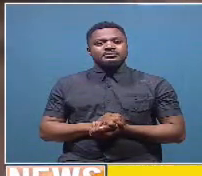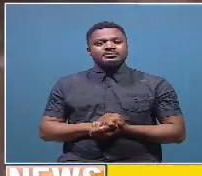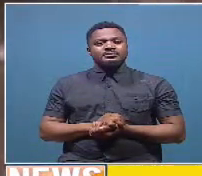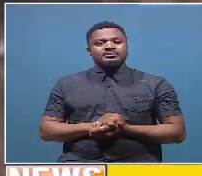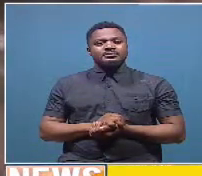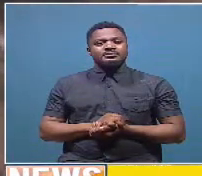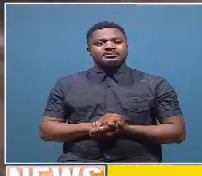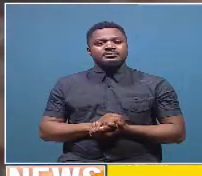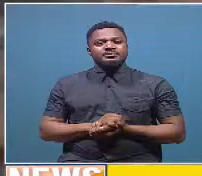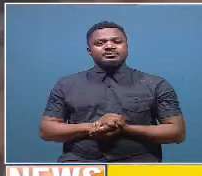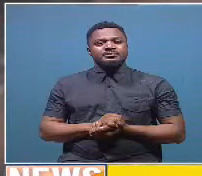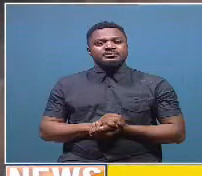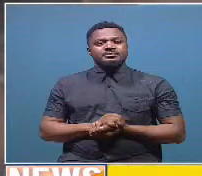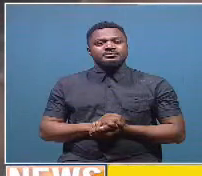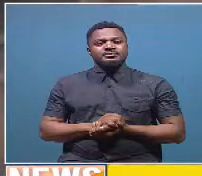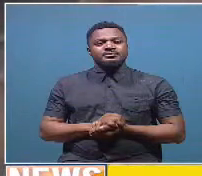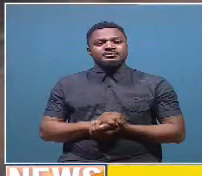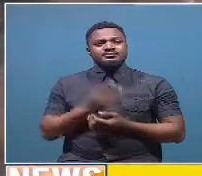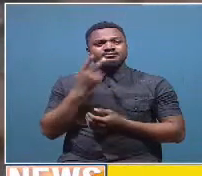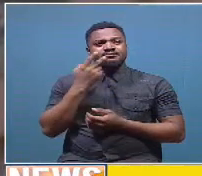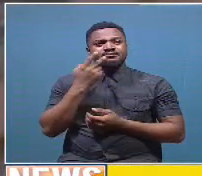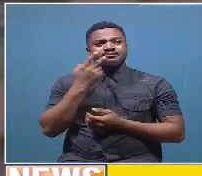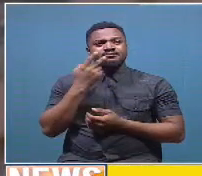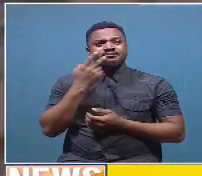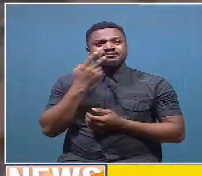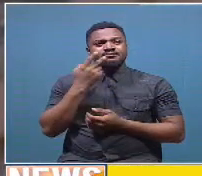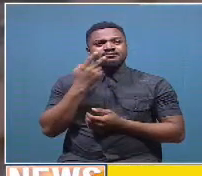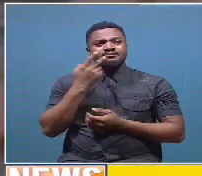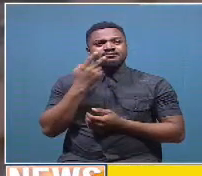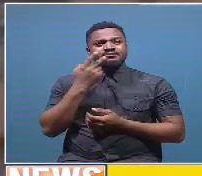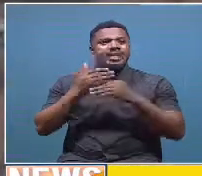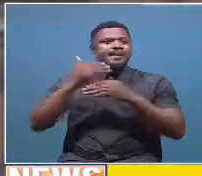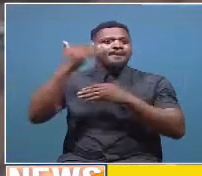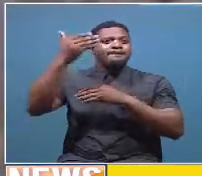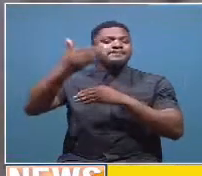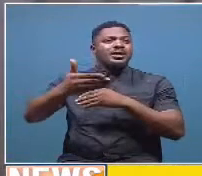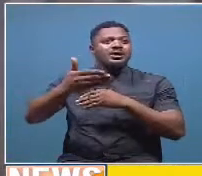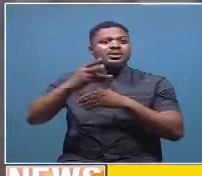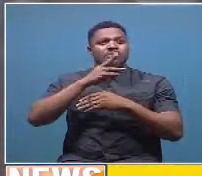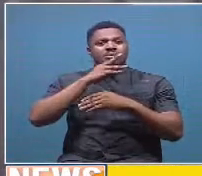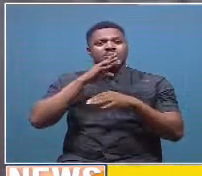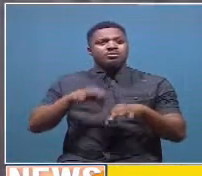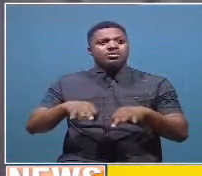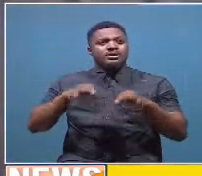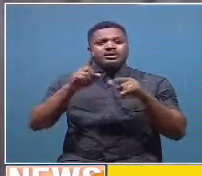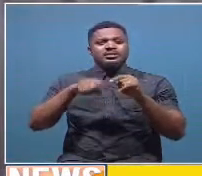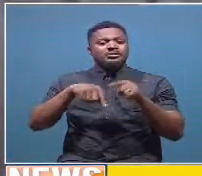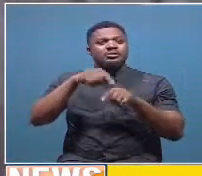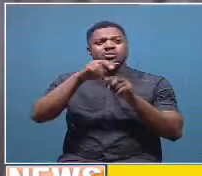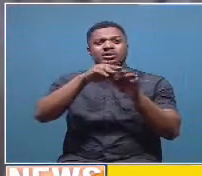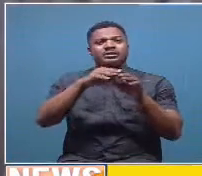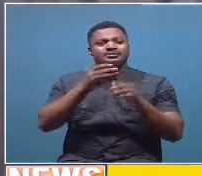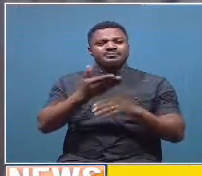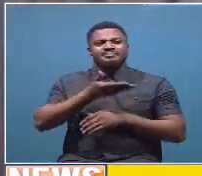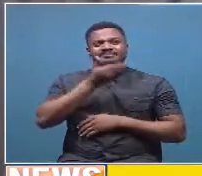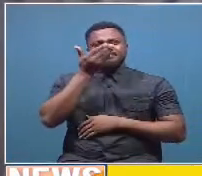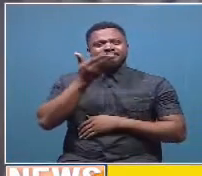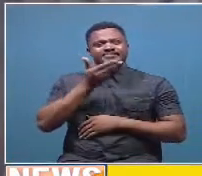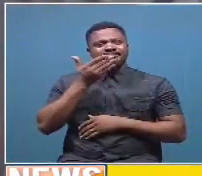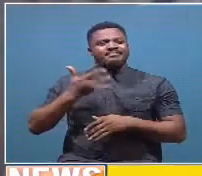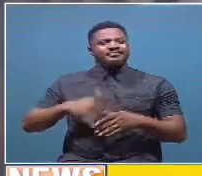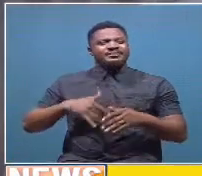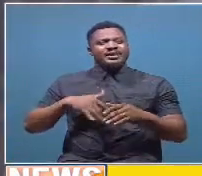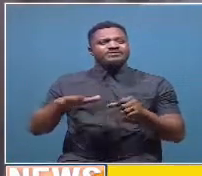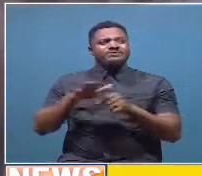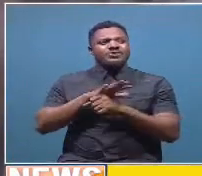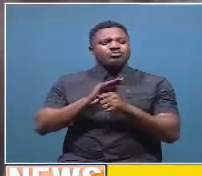the manhole. Yeah, so it's at the back. You can't even go and stand there. You can't even see there well.